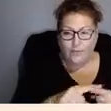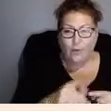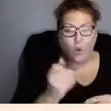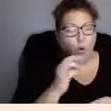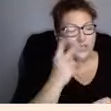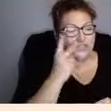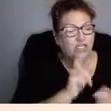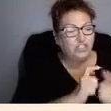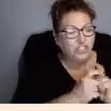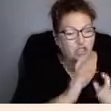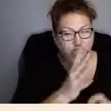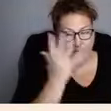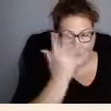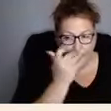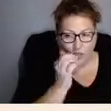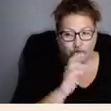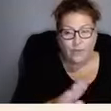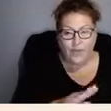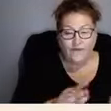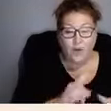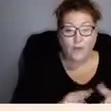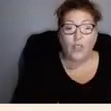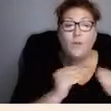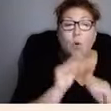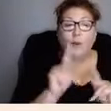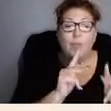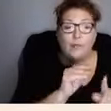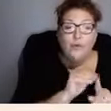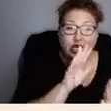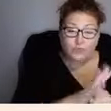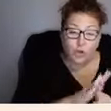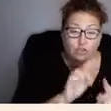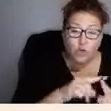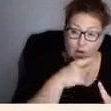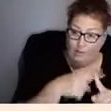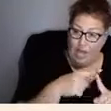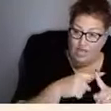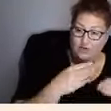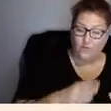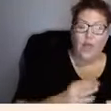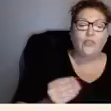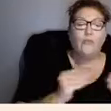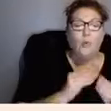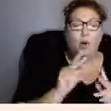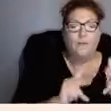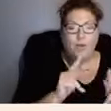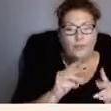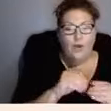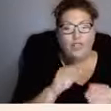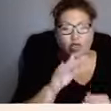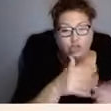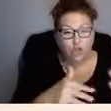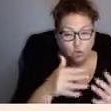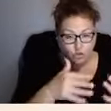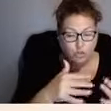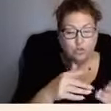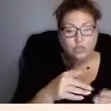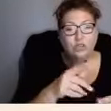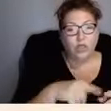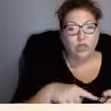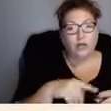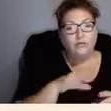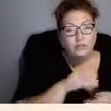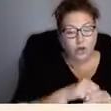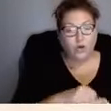or behavior. But the more people they're exposed to in a positive way, the more people in the social circle and can identify and report